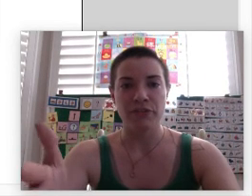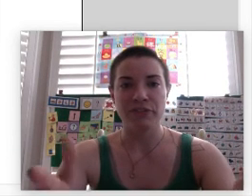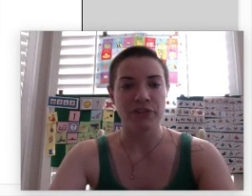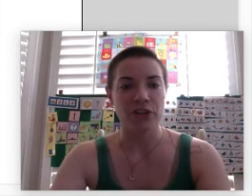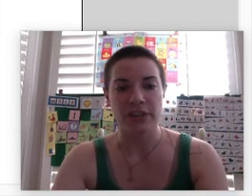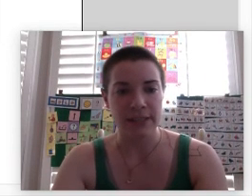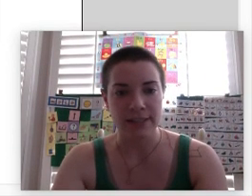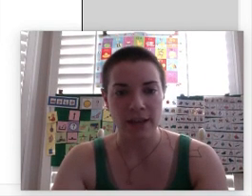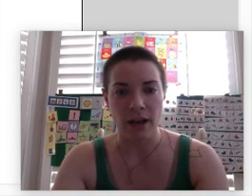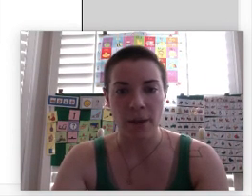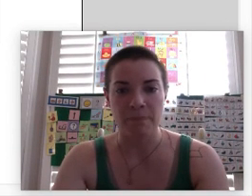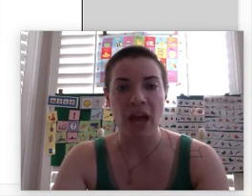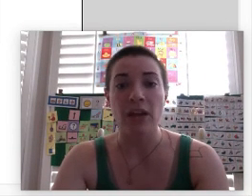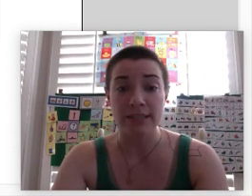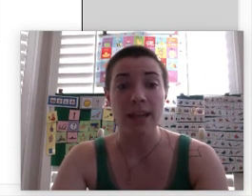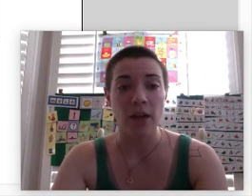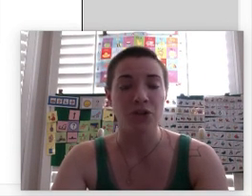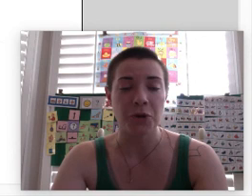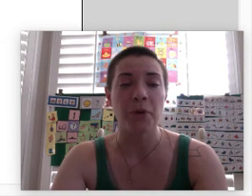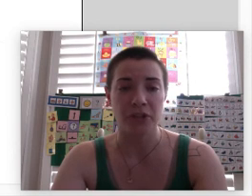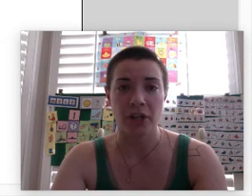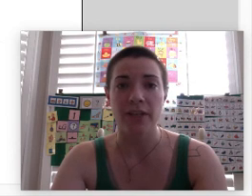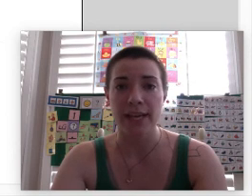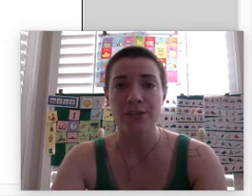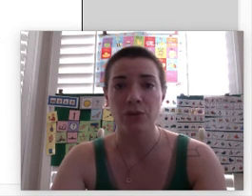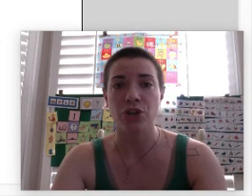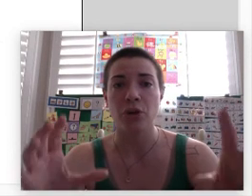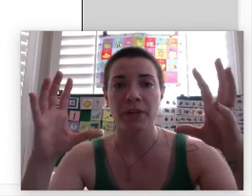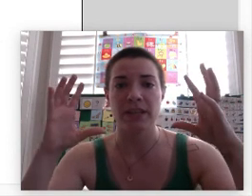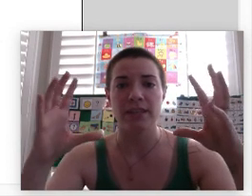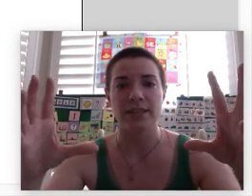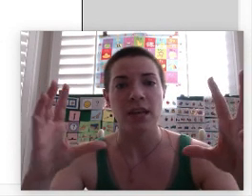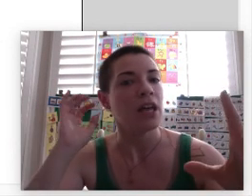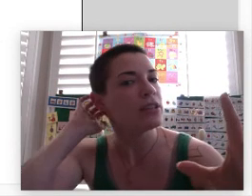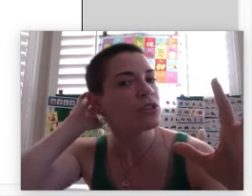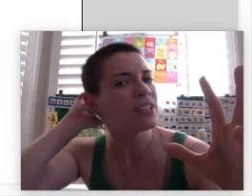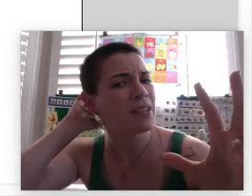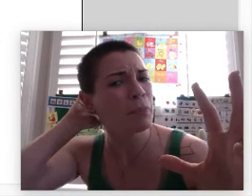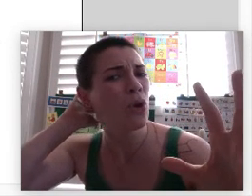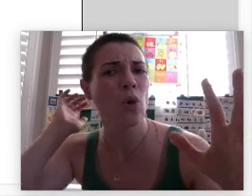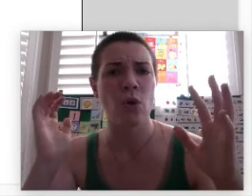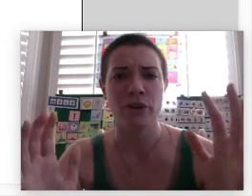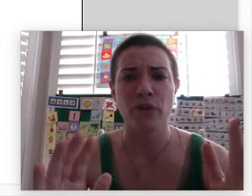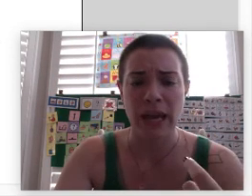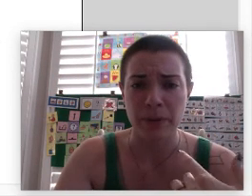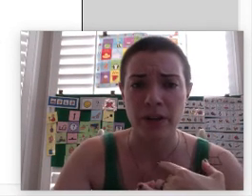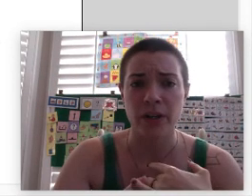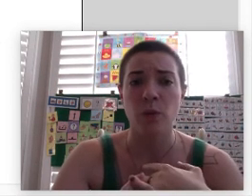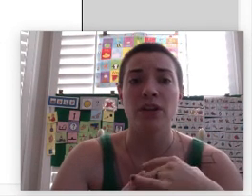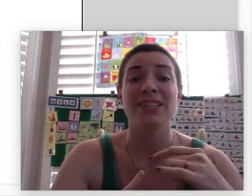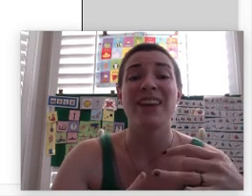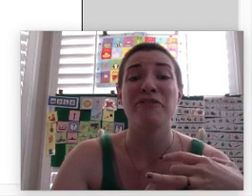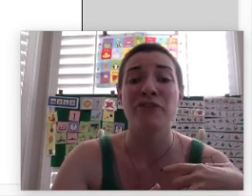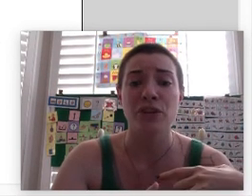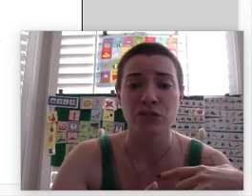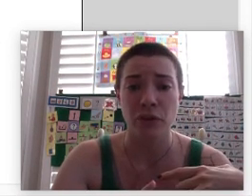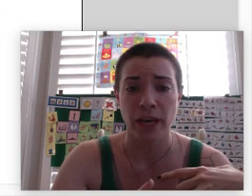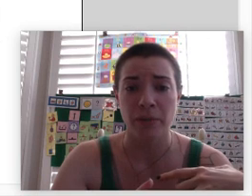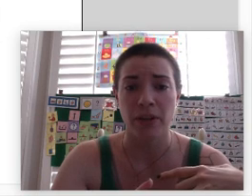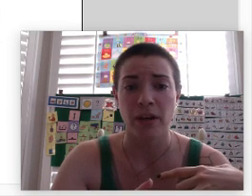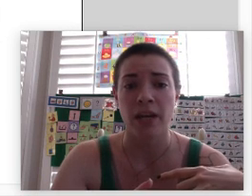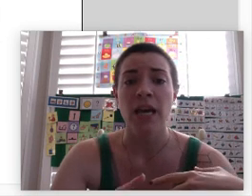definitely refer to this. I'll also post it on Class Dojo, but these are the simple core vocabulary words and